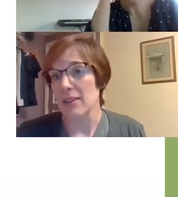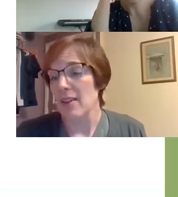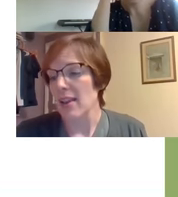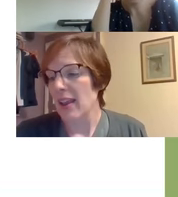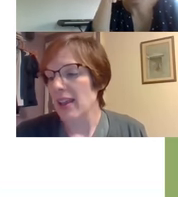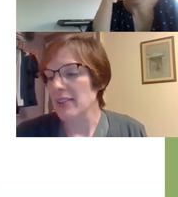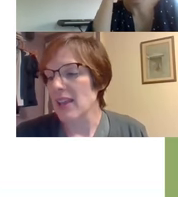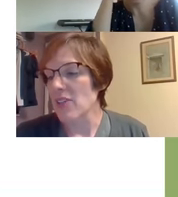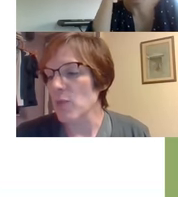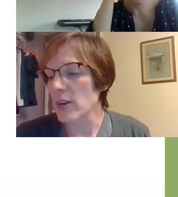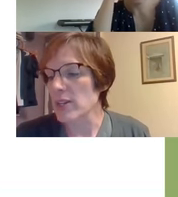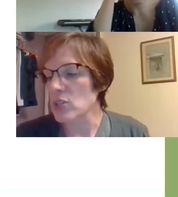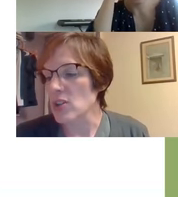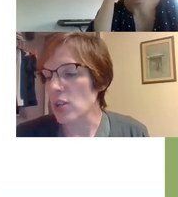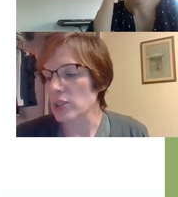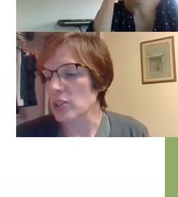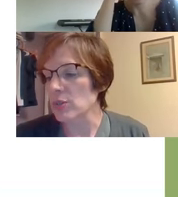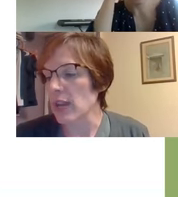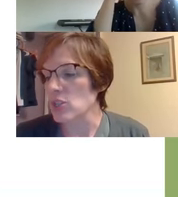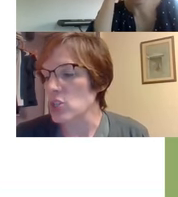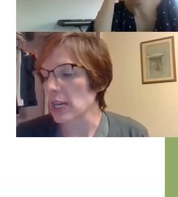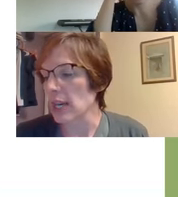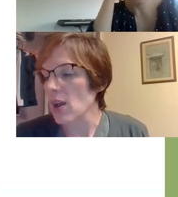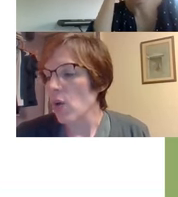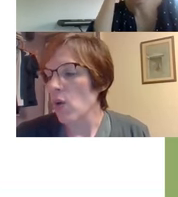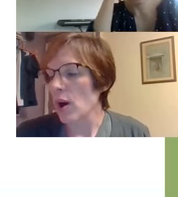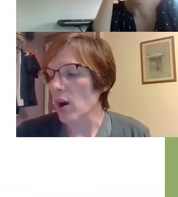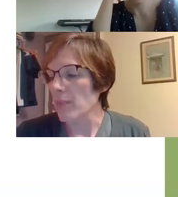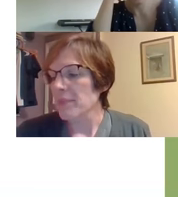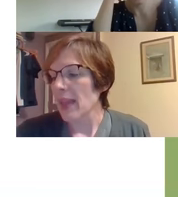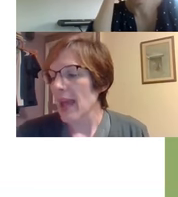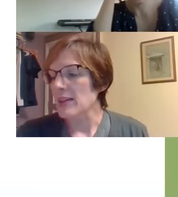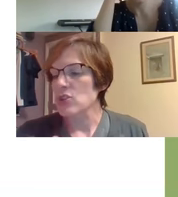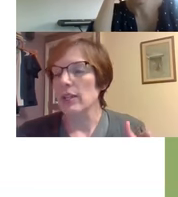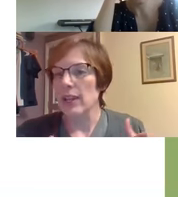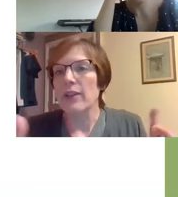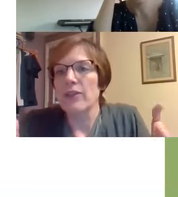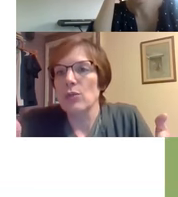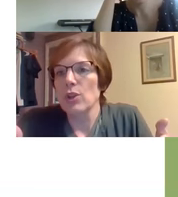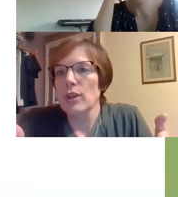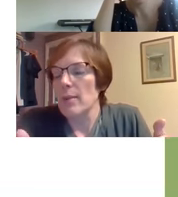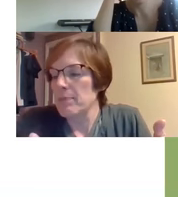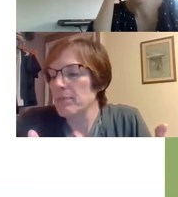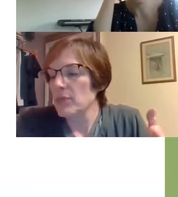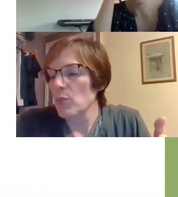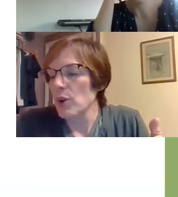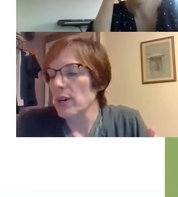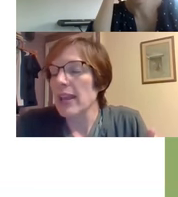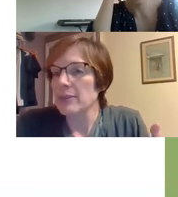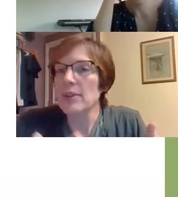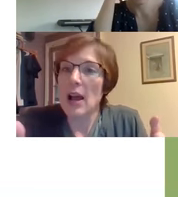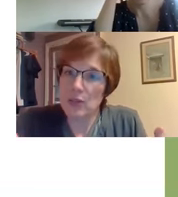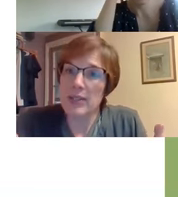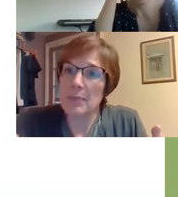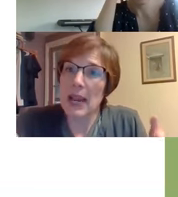anamide, and the other one is just called 2-AG, or actually, if you look up the word,